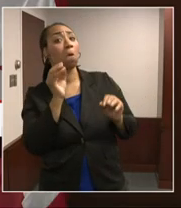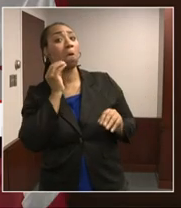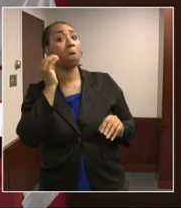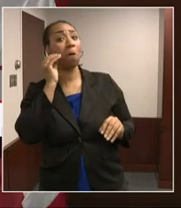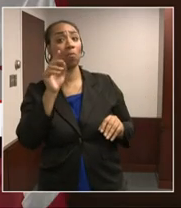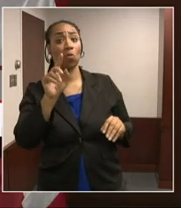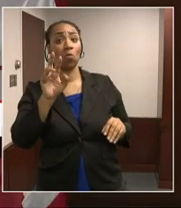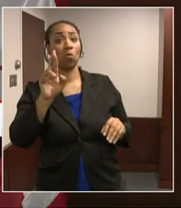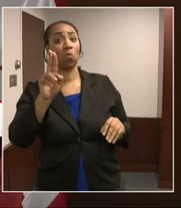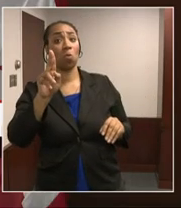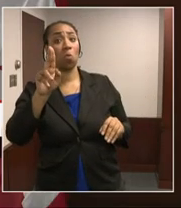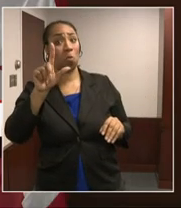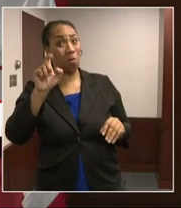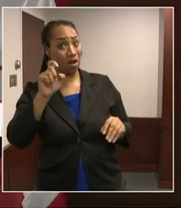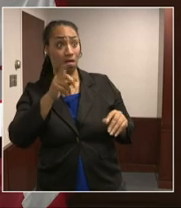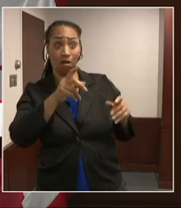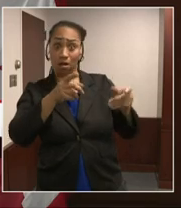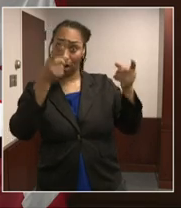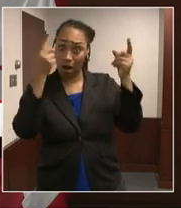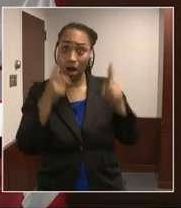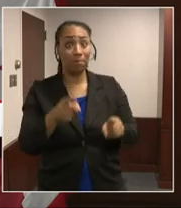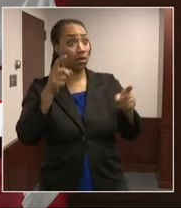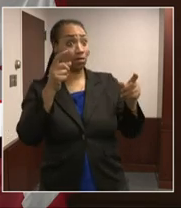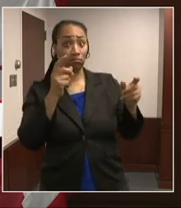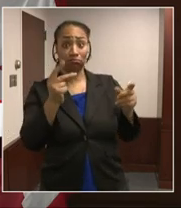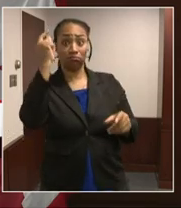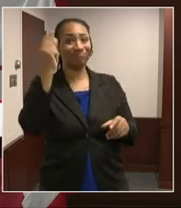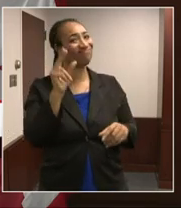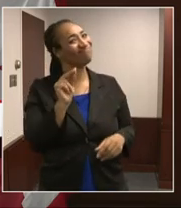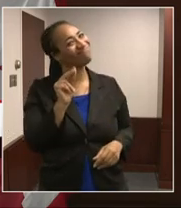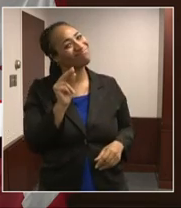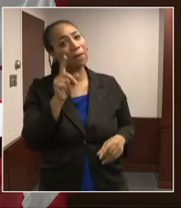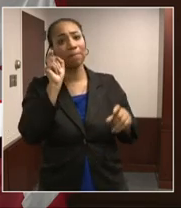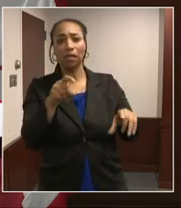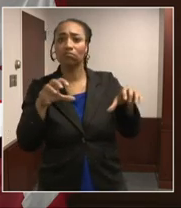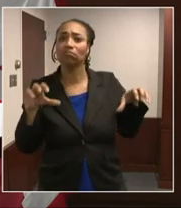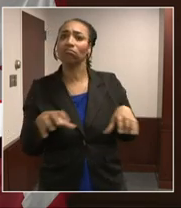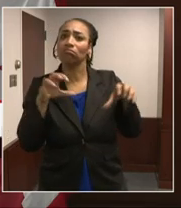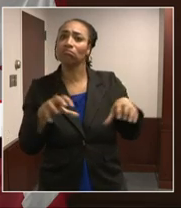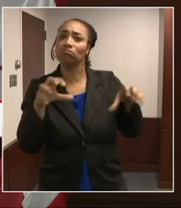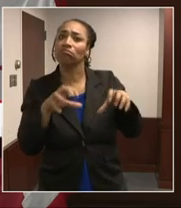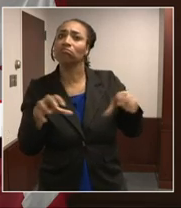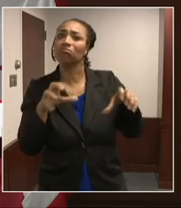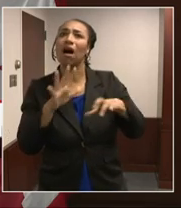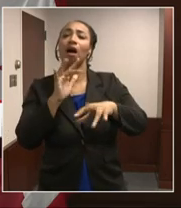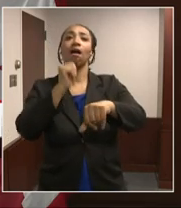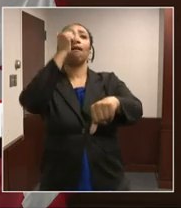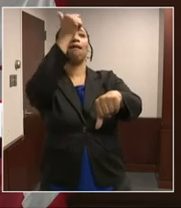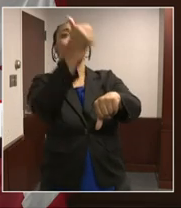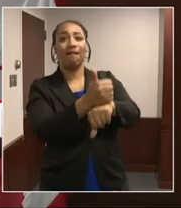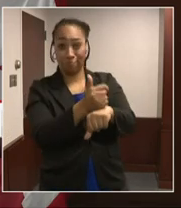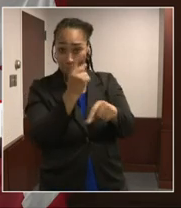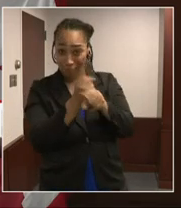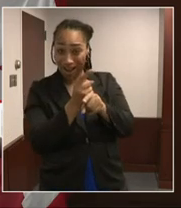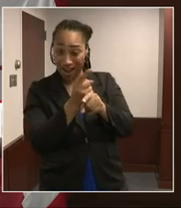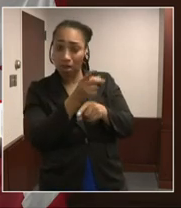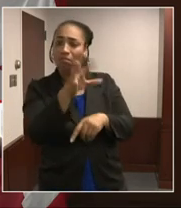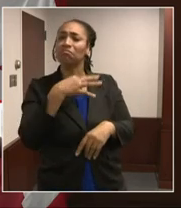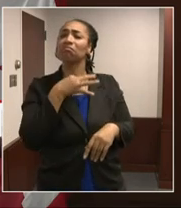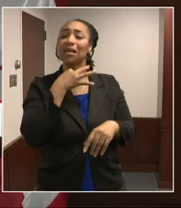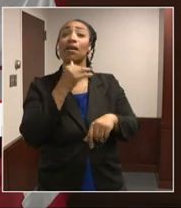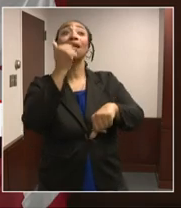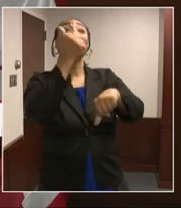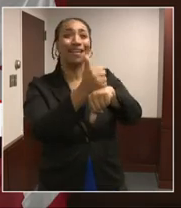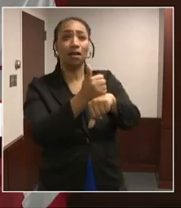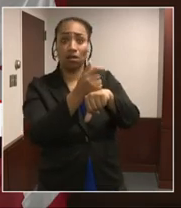your opinion, is this something that could even that simply just be changed? I mean, what would that even look like? It's nothing about